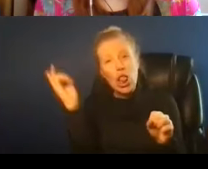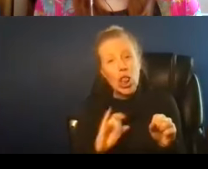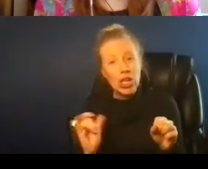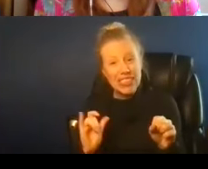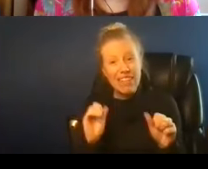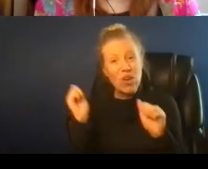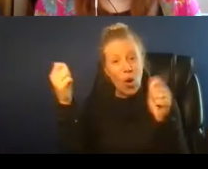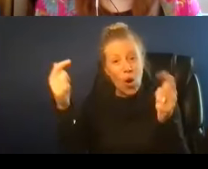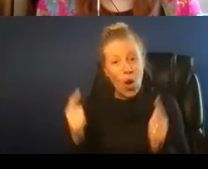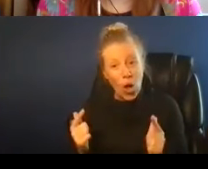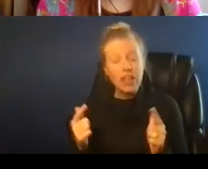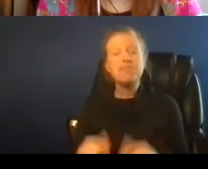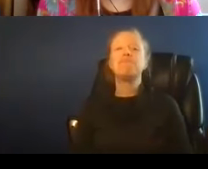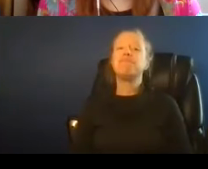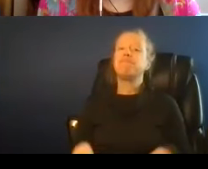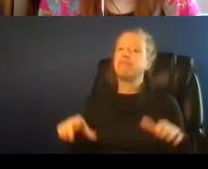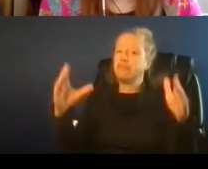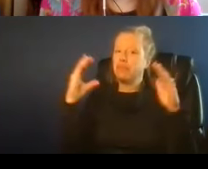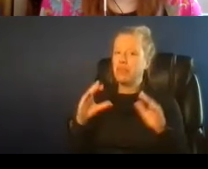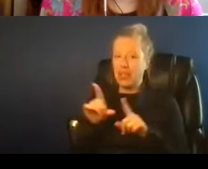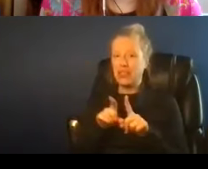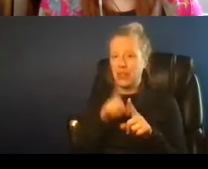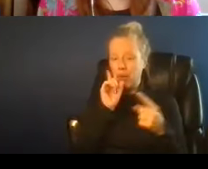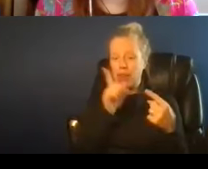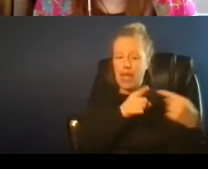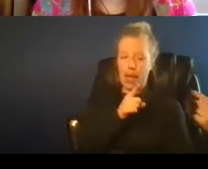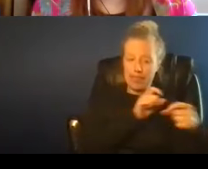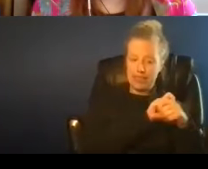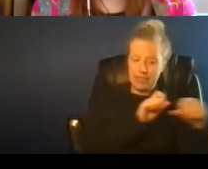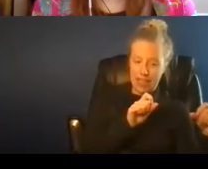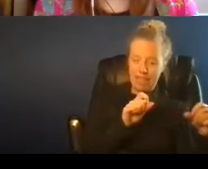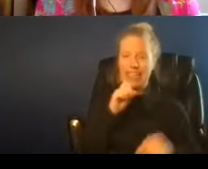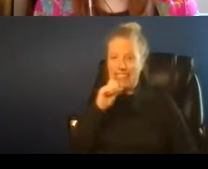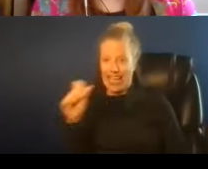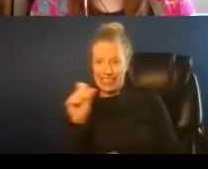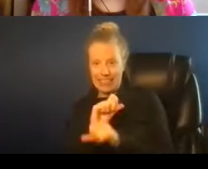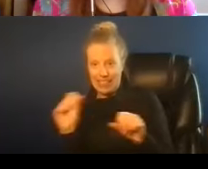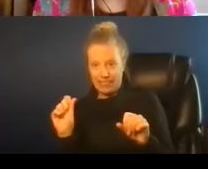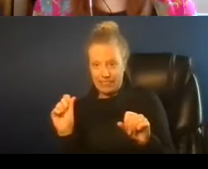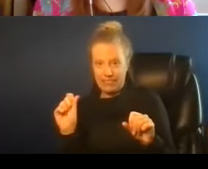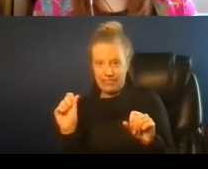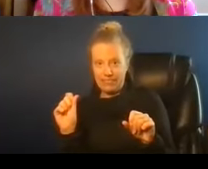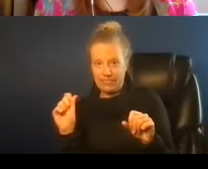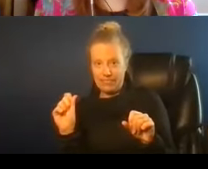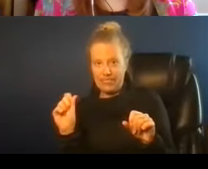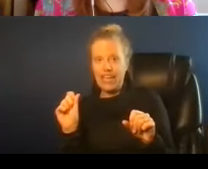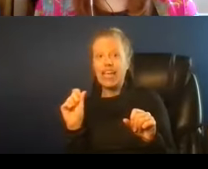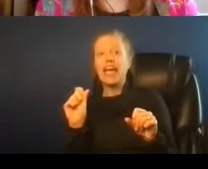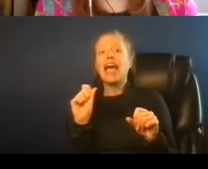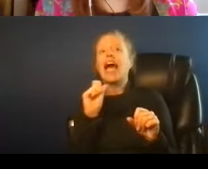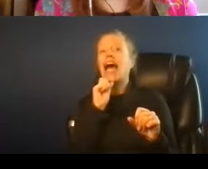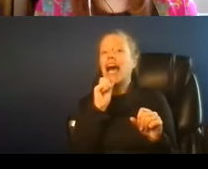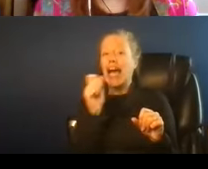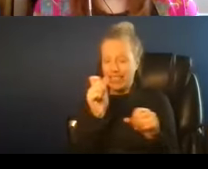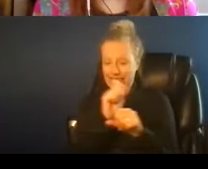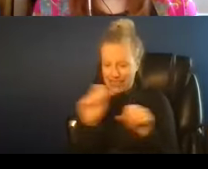like. So we also know that the opposite of safe is unsafe. And the opposite of safety is unsafety,